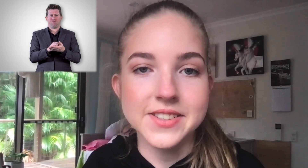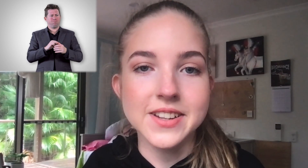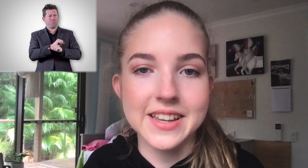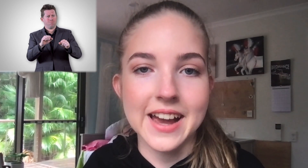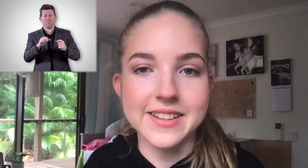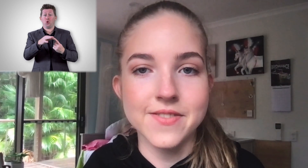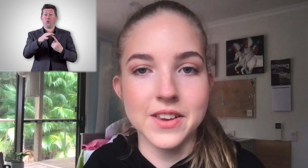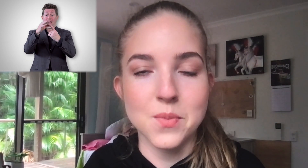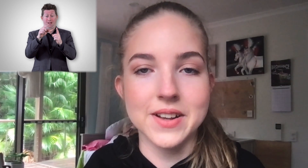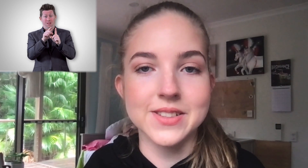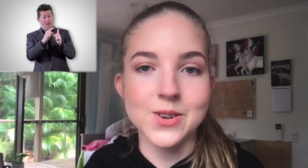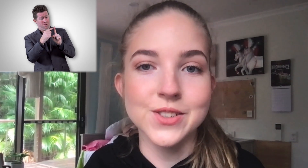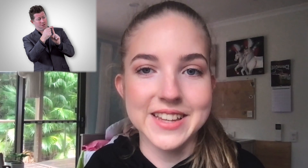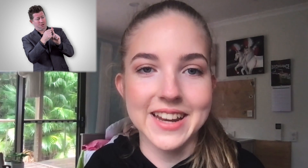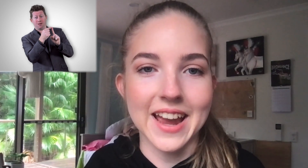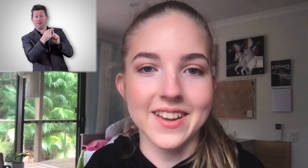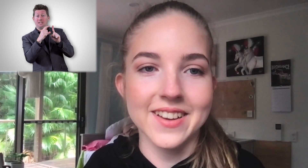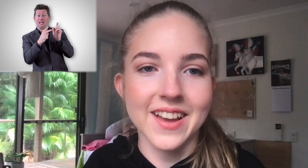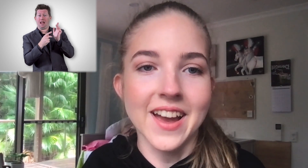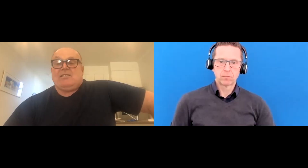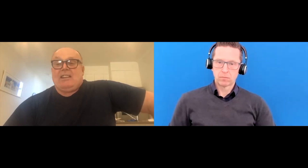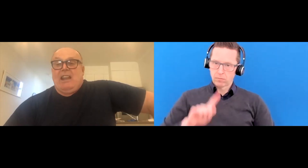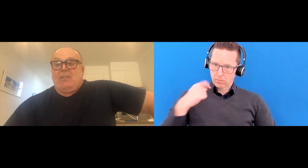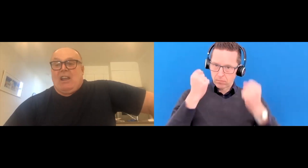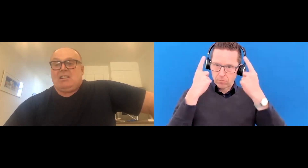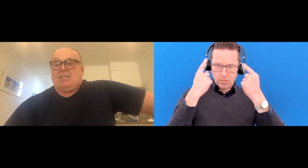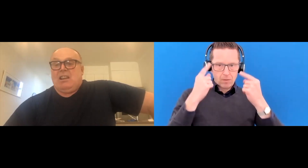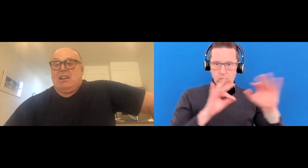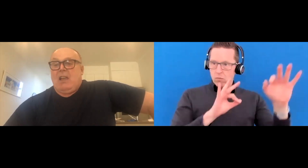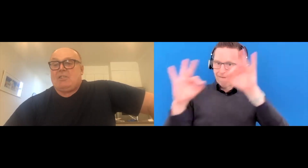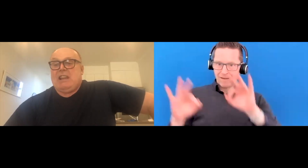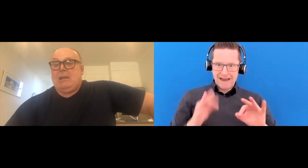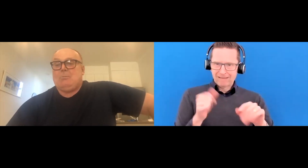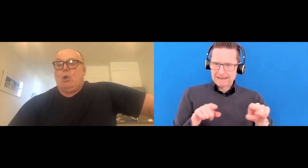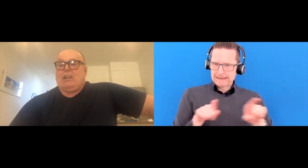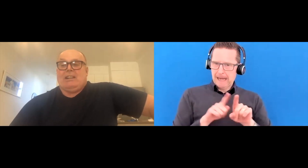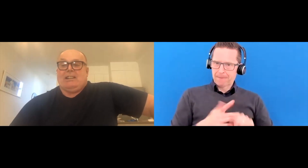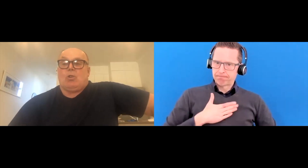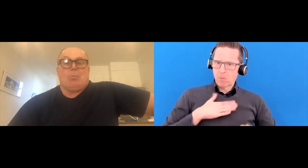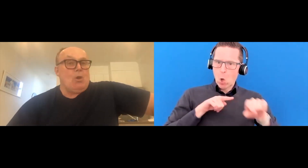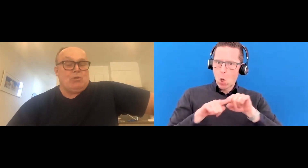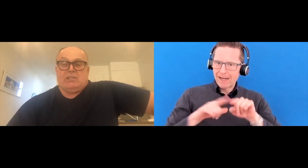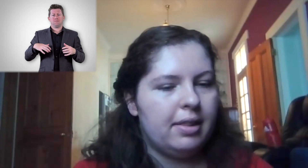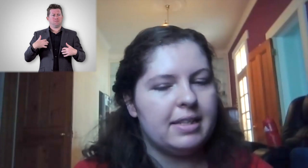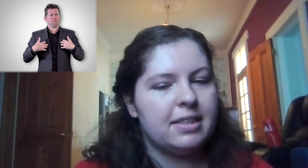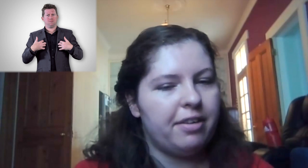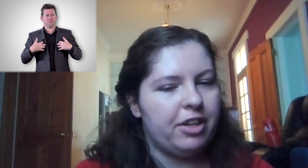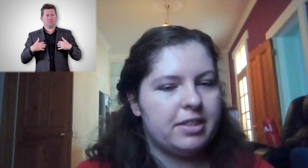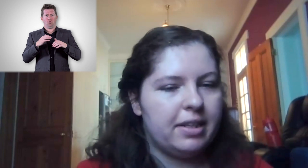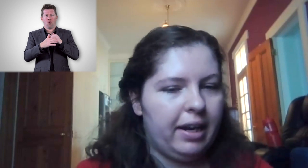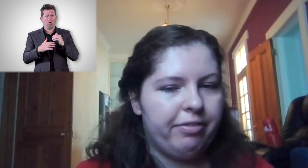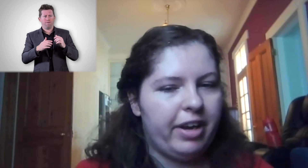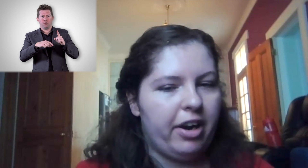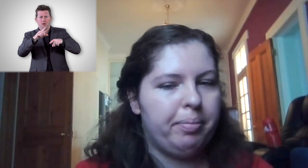is as unique as our fingerprints or DNA. That none of us have the same learning needs or approaches. This